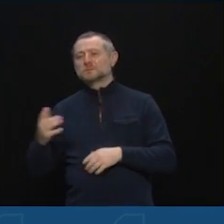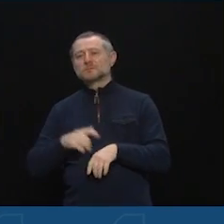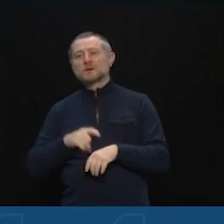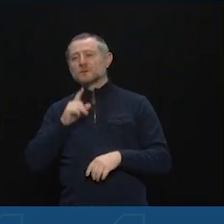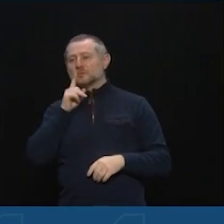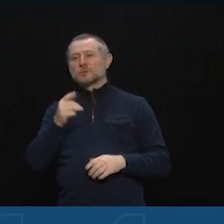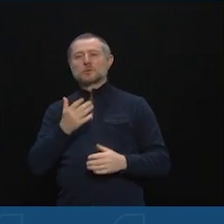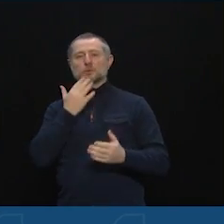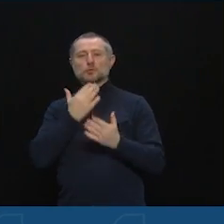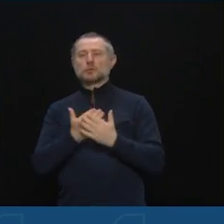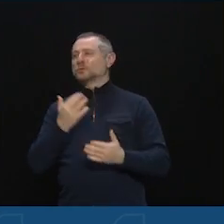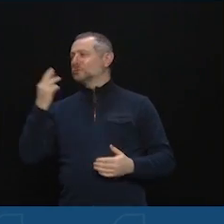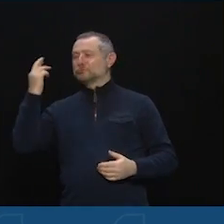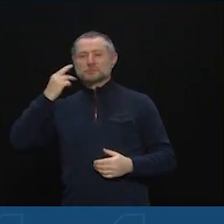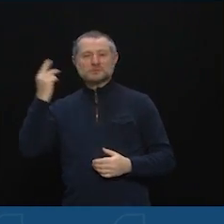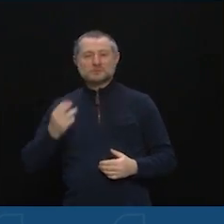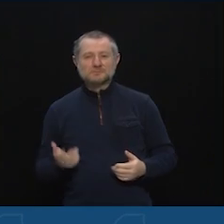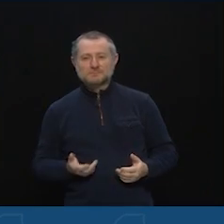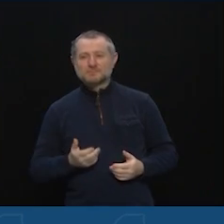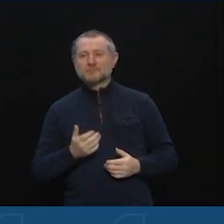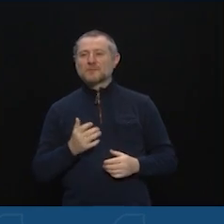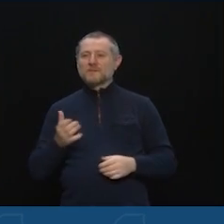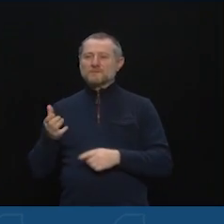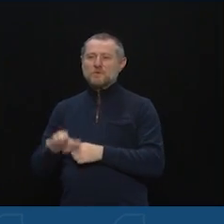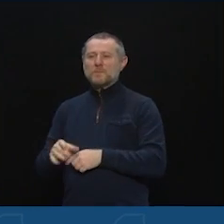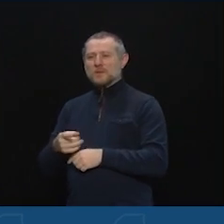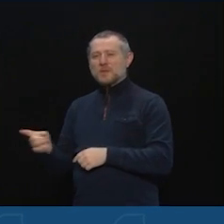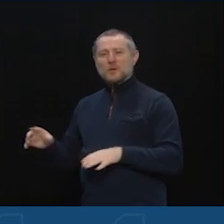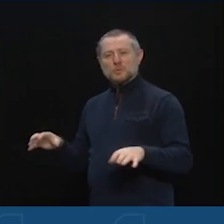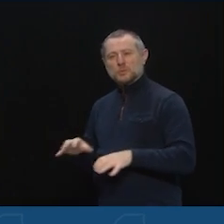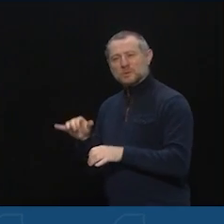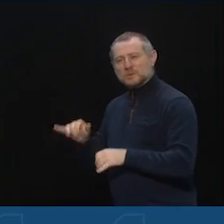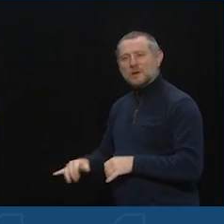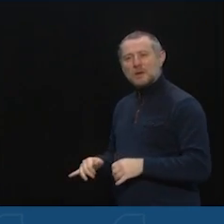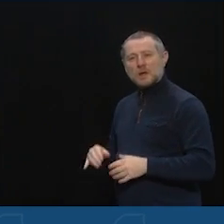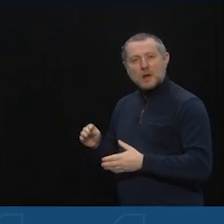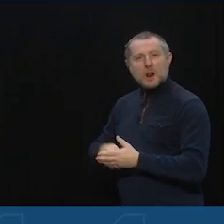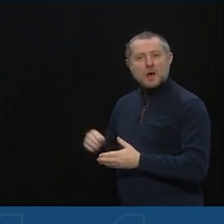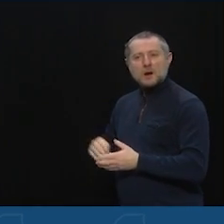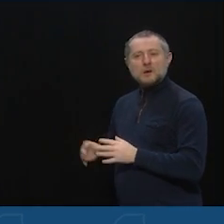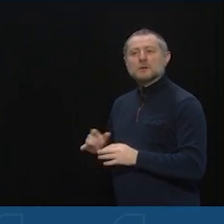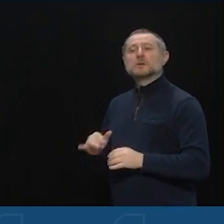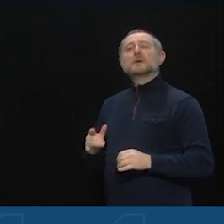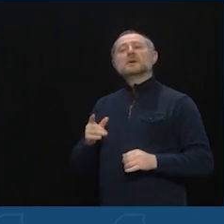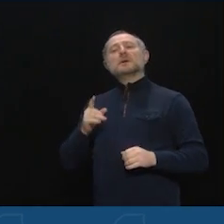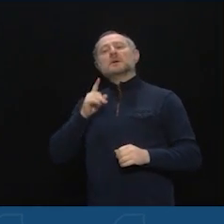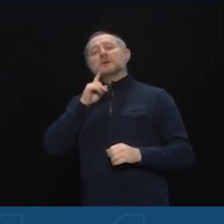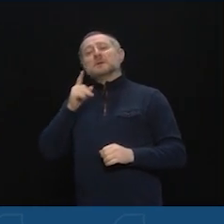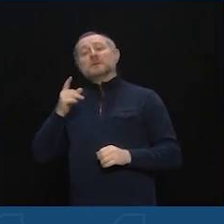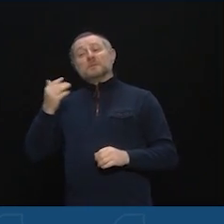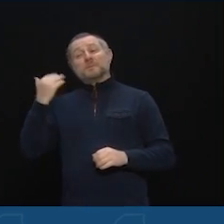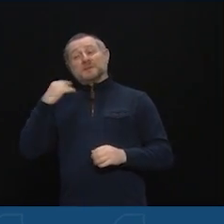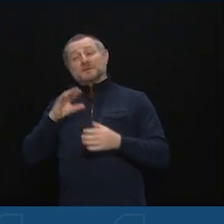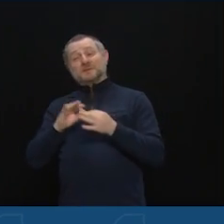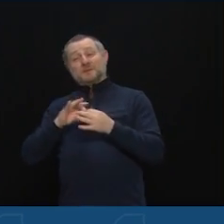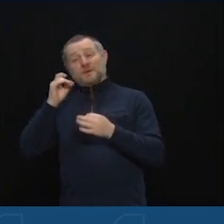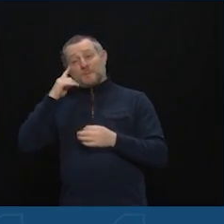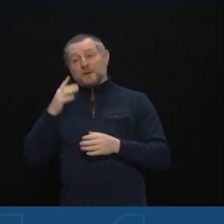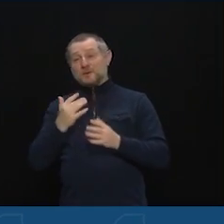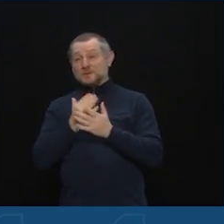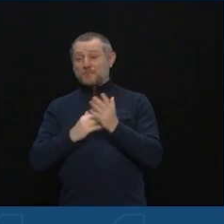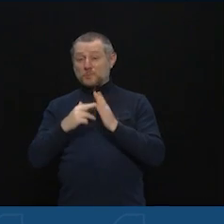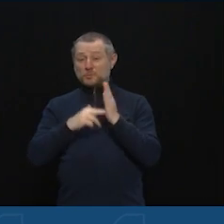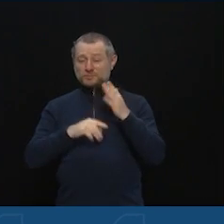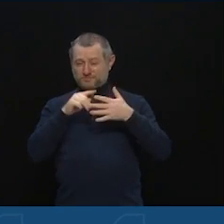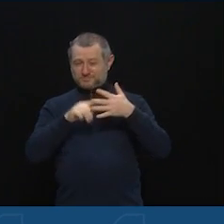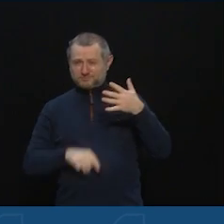to make many of these submissions in the first place. It goes back, as Max pointed out, over 85 years